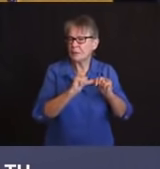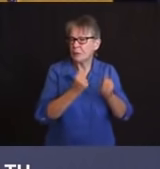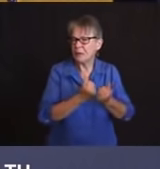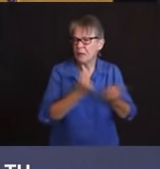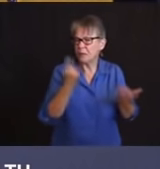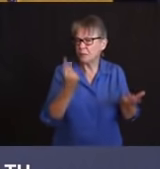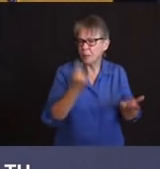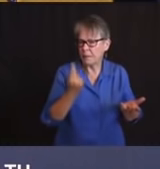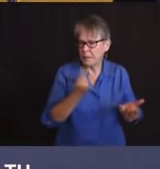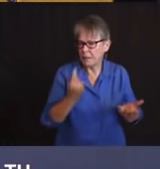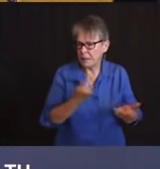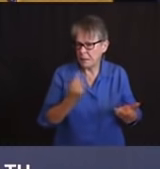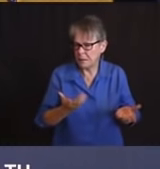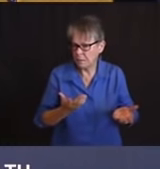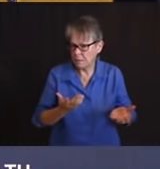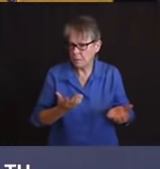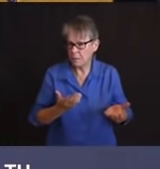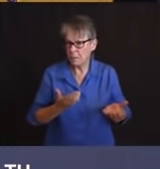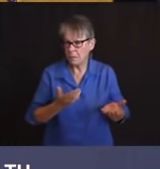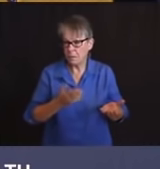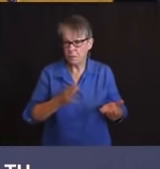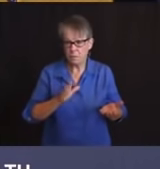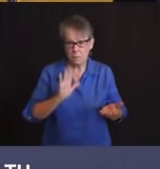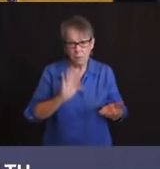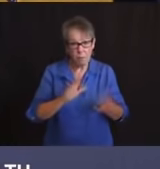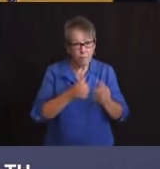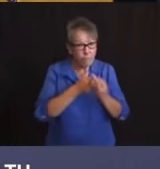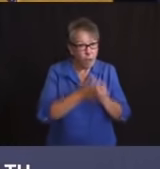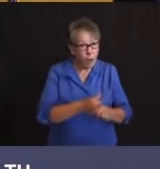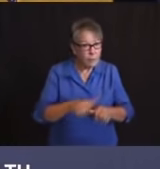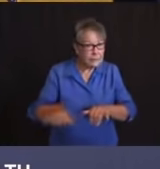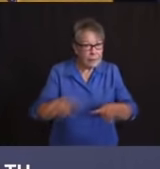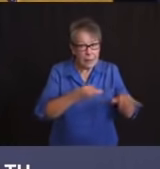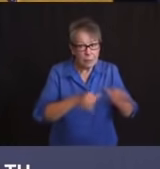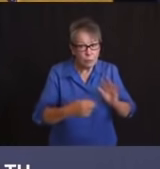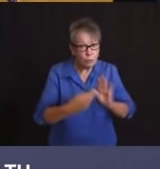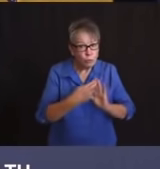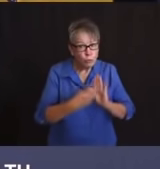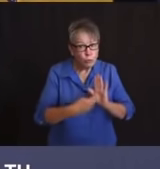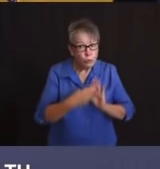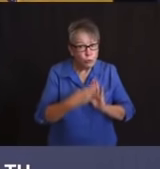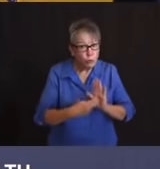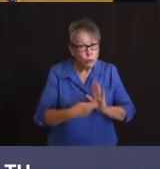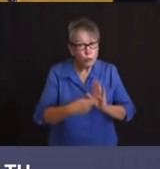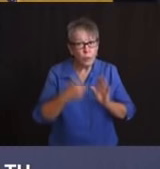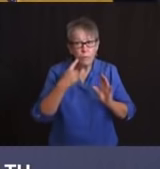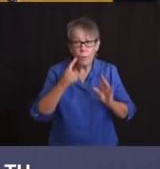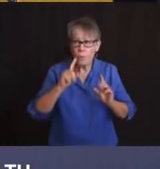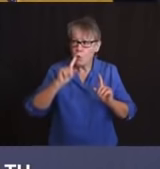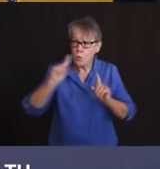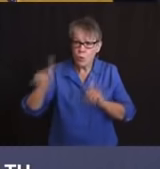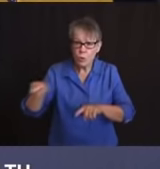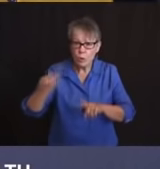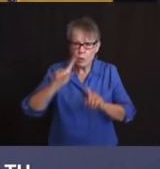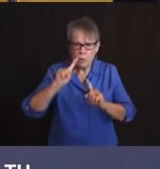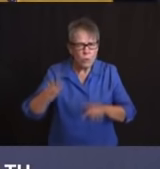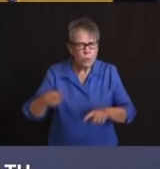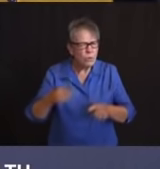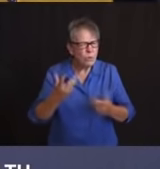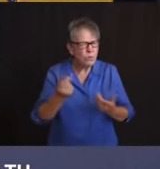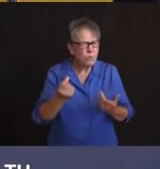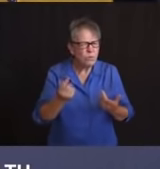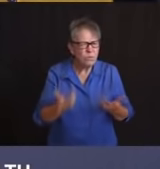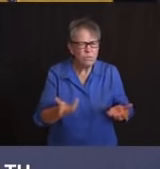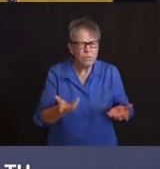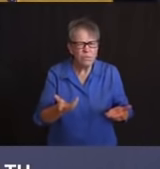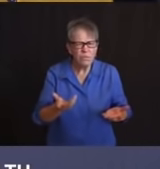when you sign an executive order as to the numbers that people are allowed to come in and all that stuff? I probably would ask Matt to come in and help me out here,